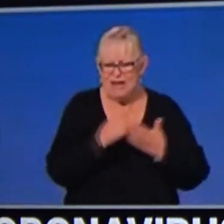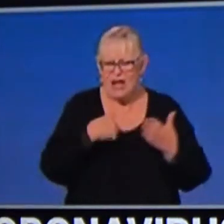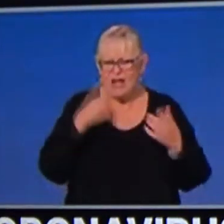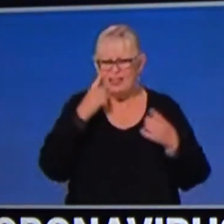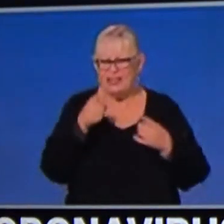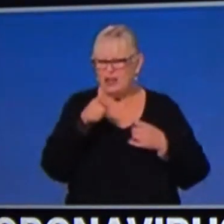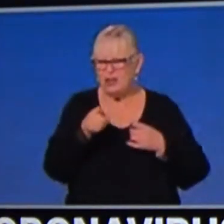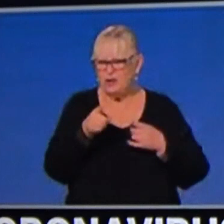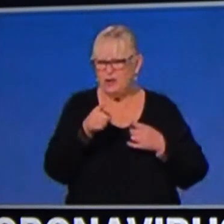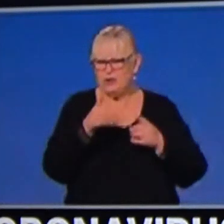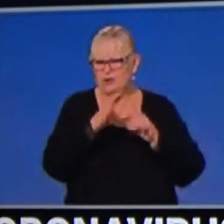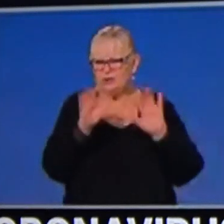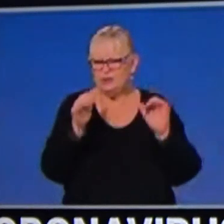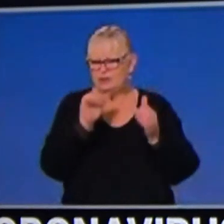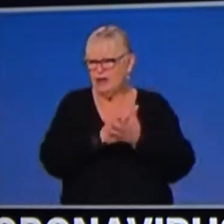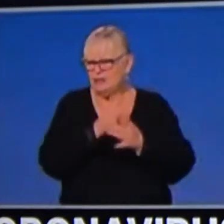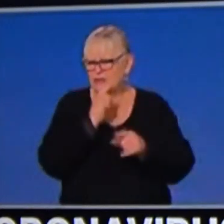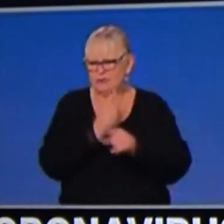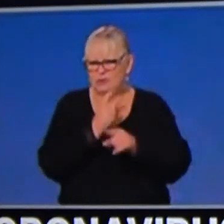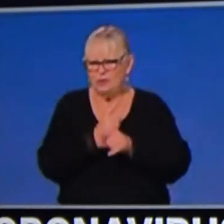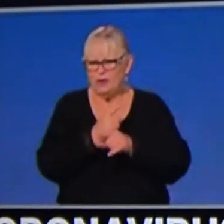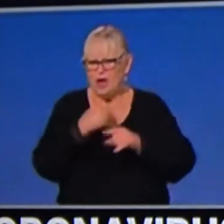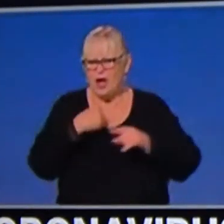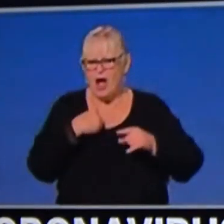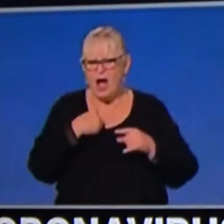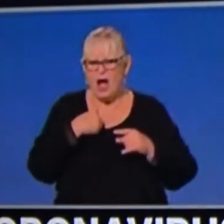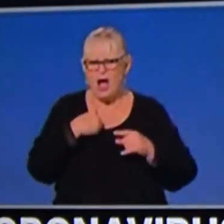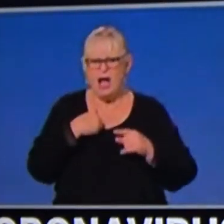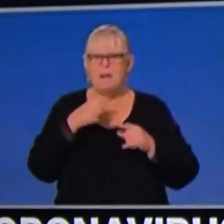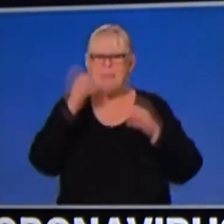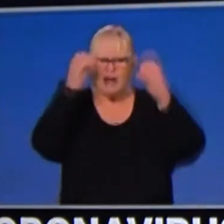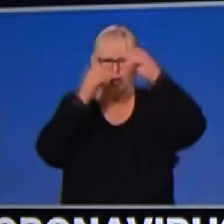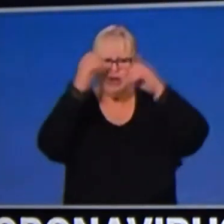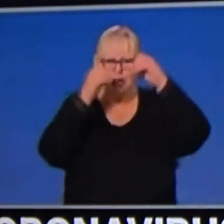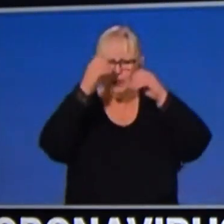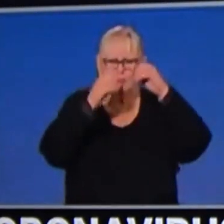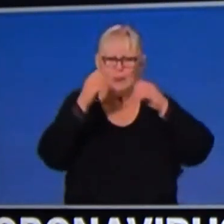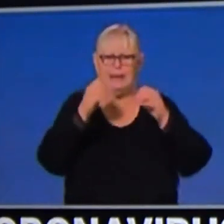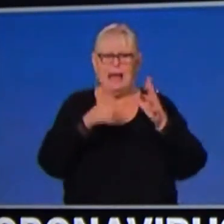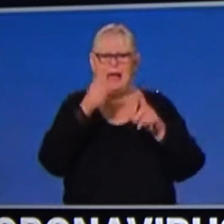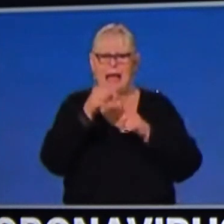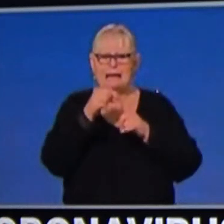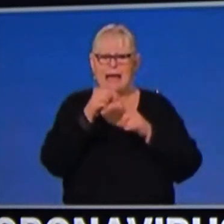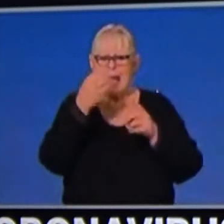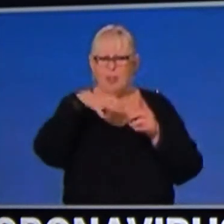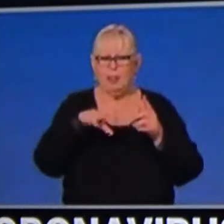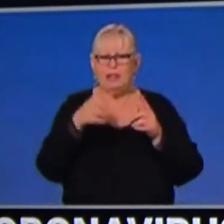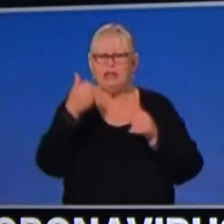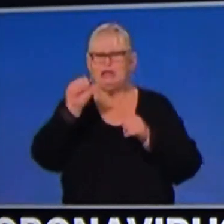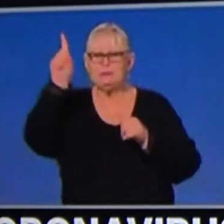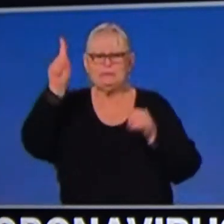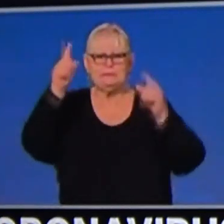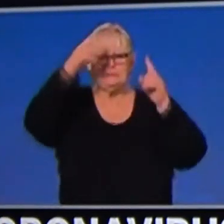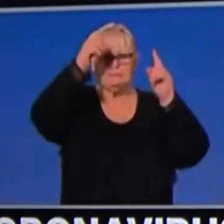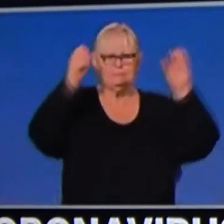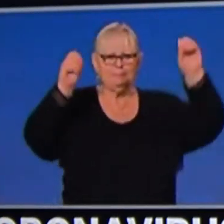thesis is incorrect. I would. Well, the Google and Apple one uses beacons. And I think the permissive option around a